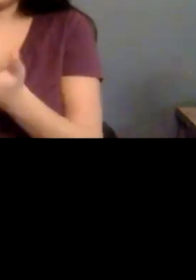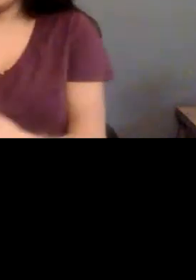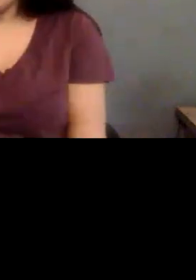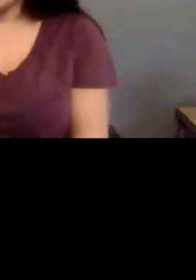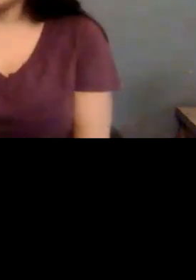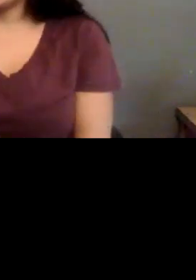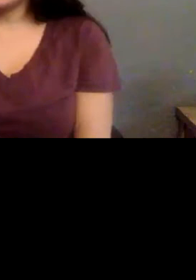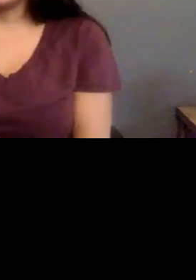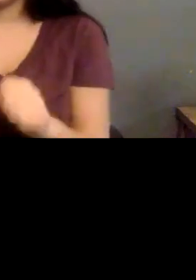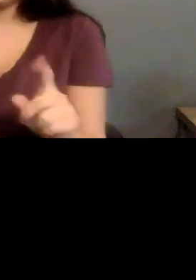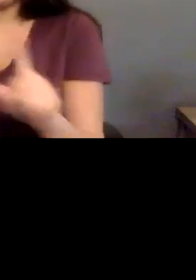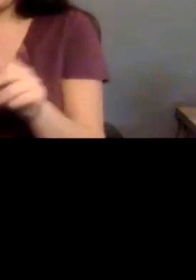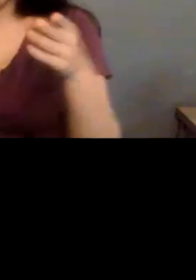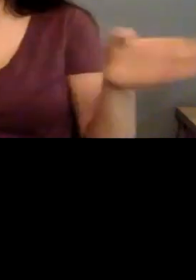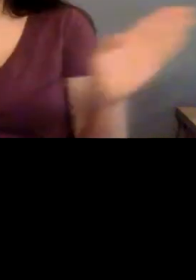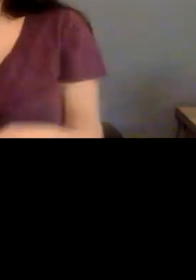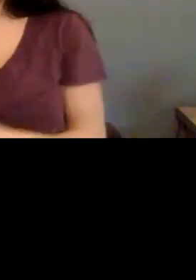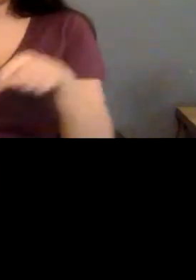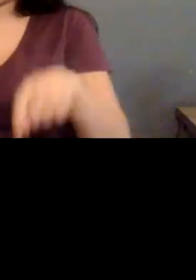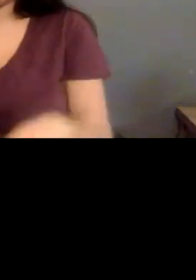applied nationally.